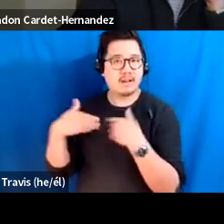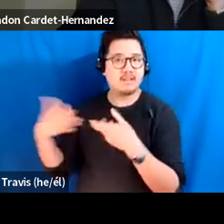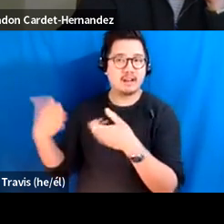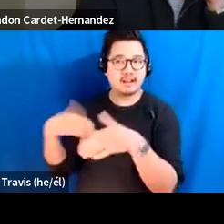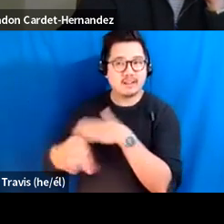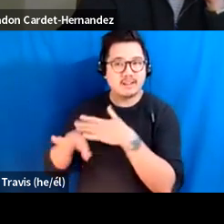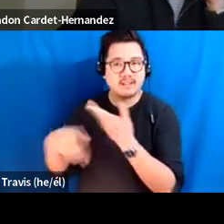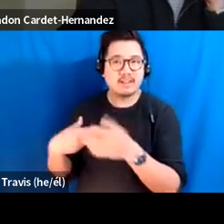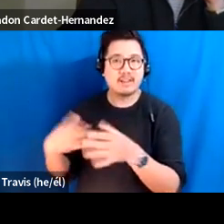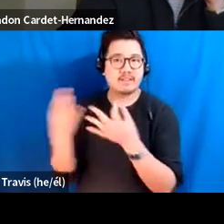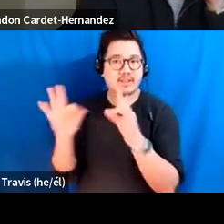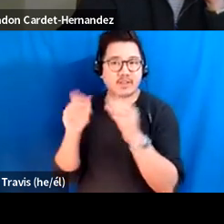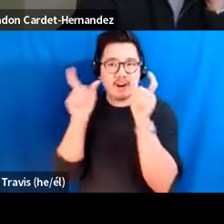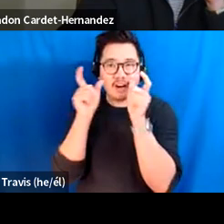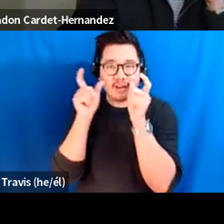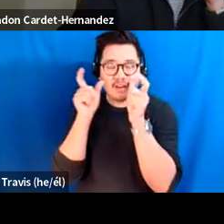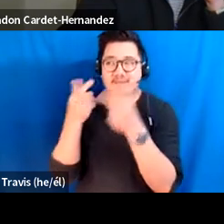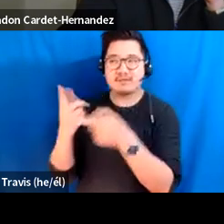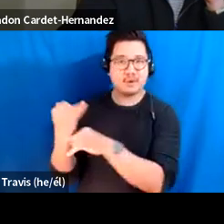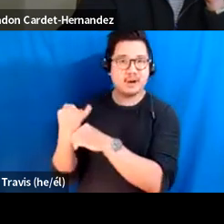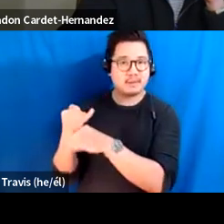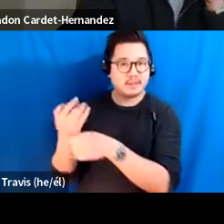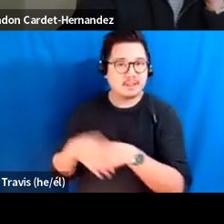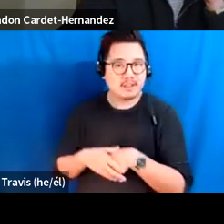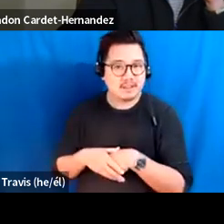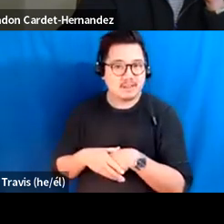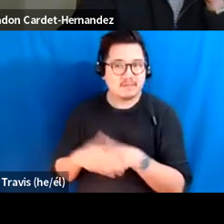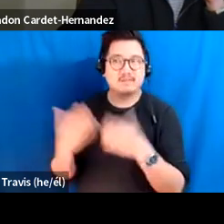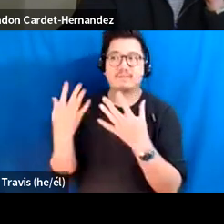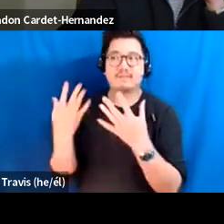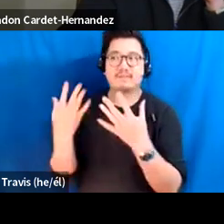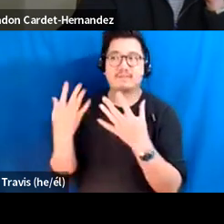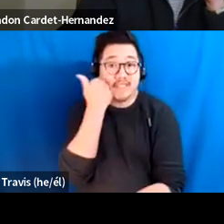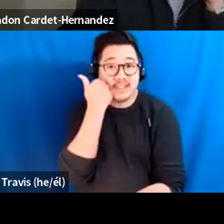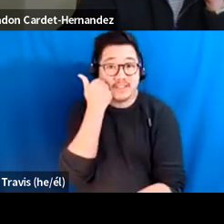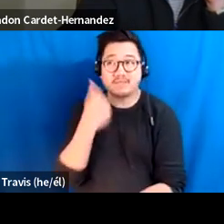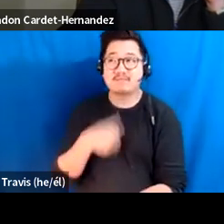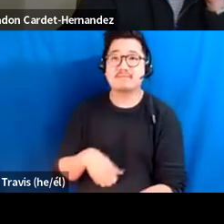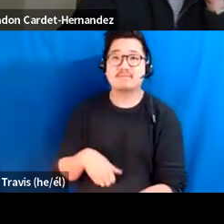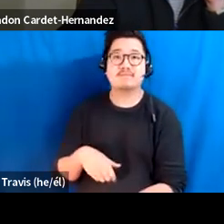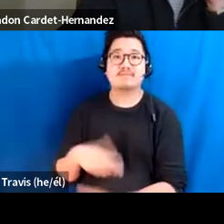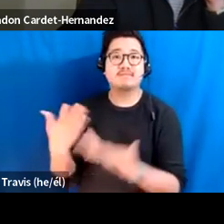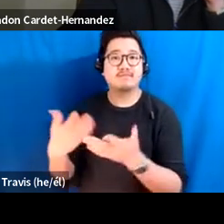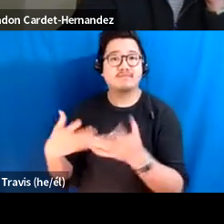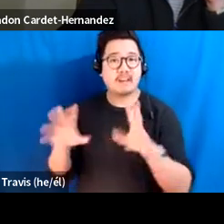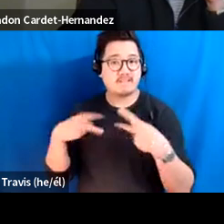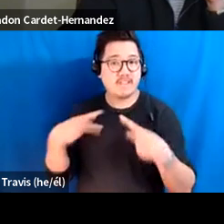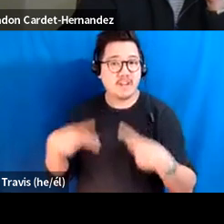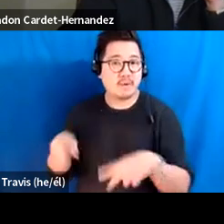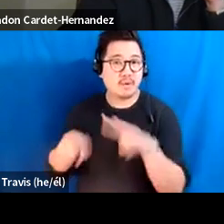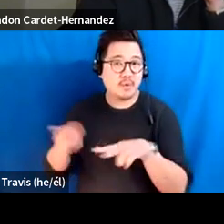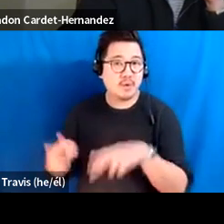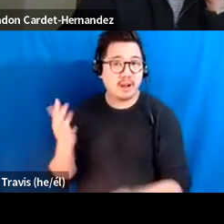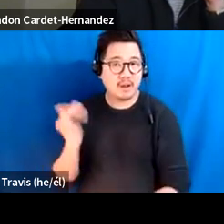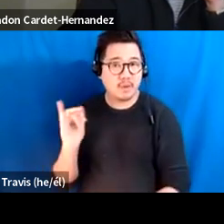eyewear eyeglasses on campus dentistry physicals as well in